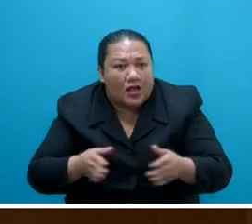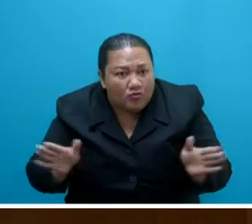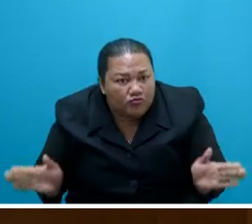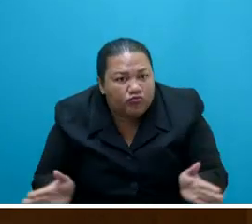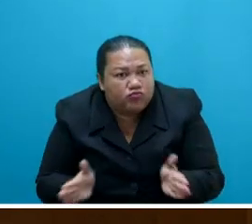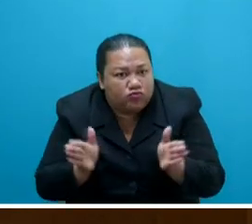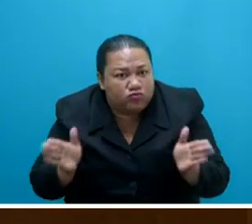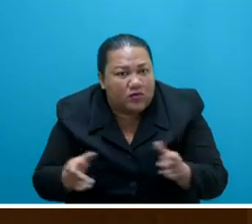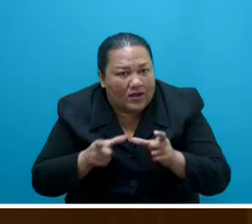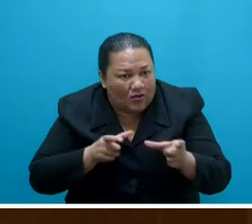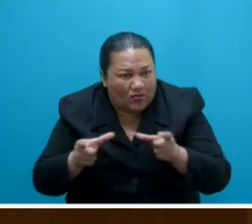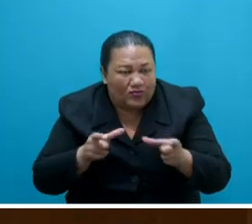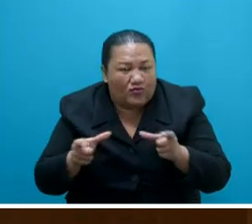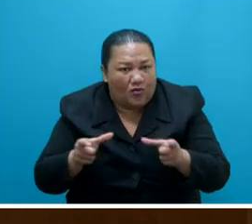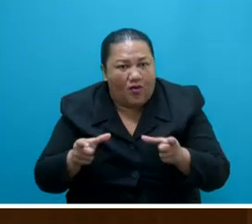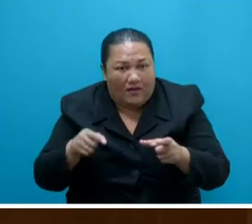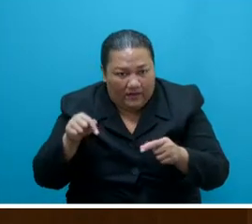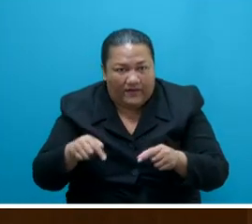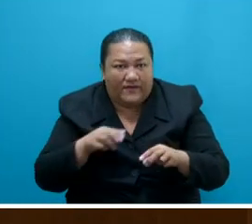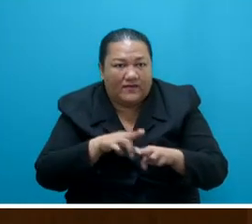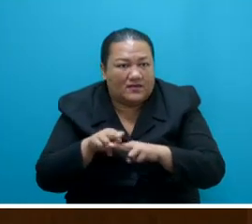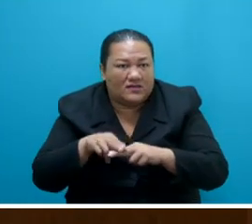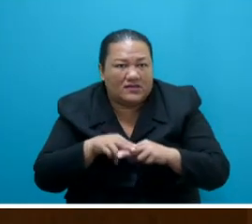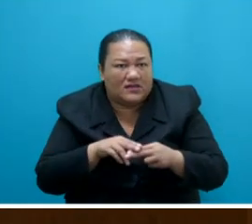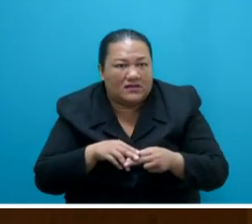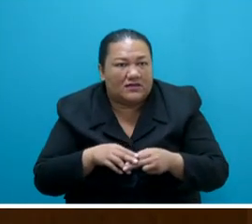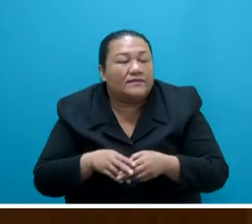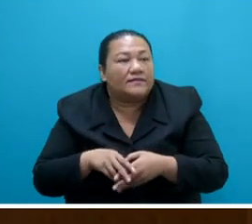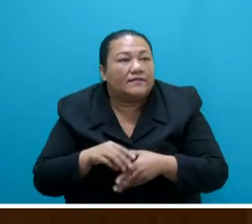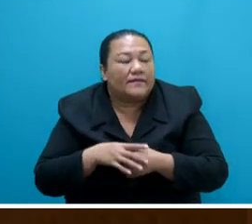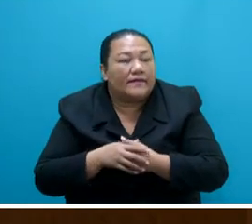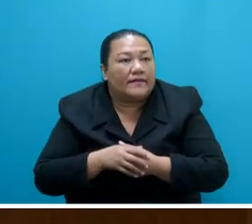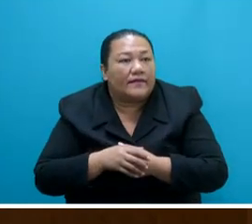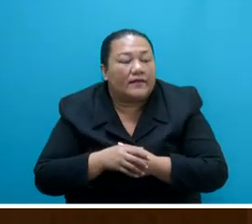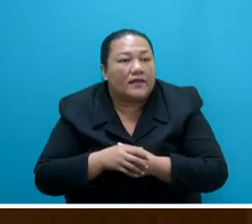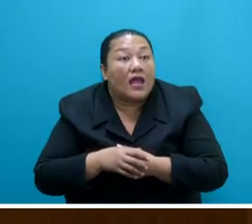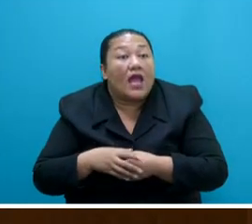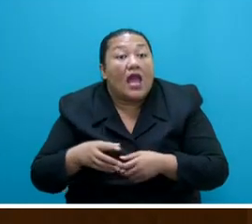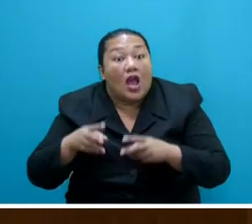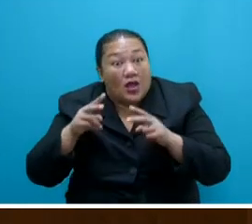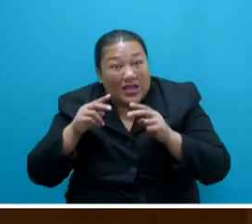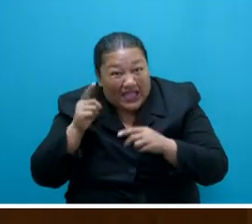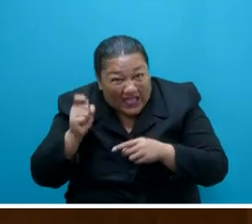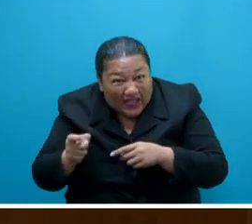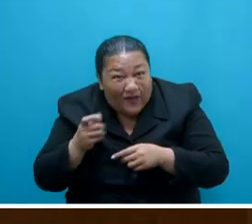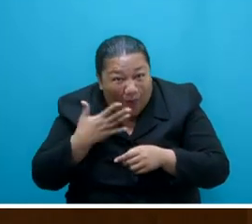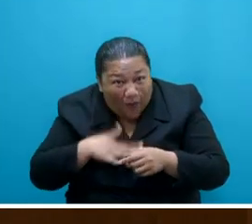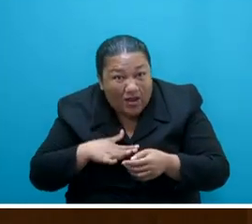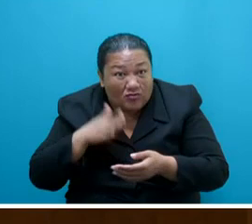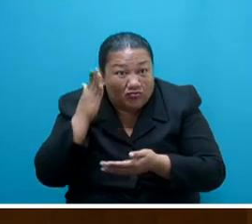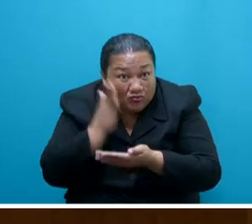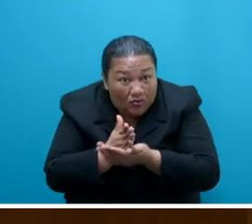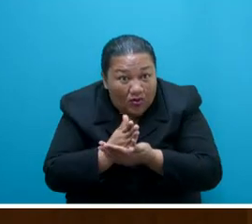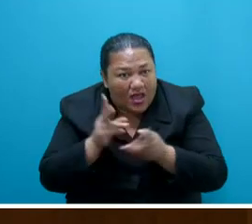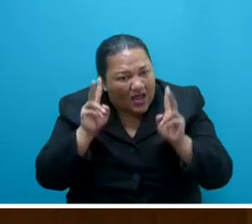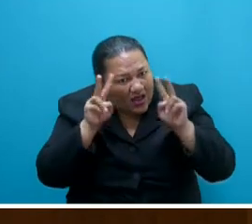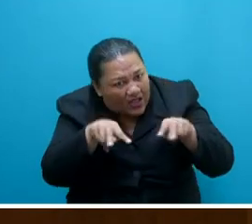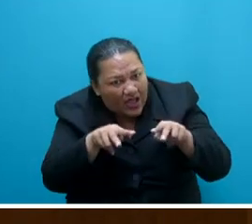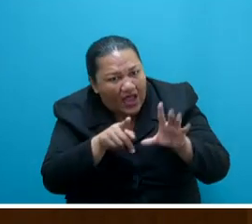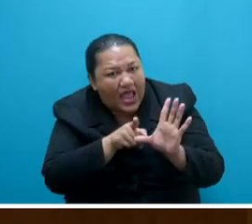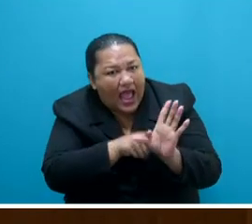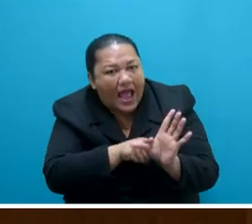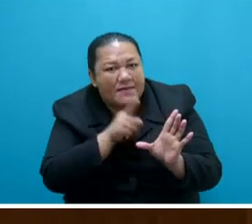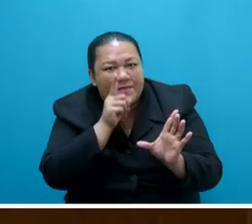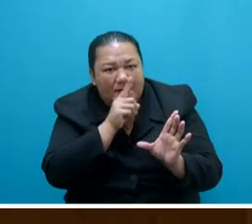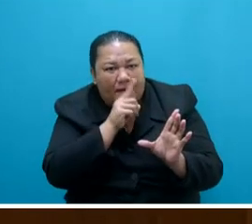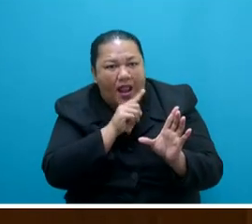If you want to see true patriots, look to the young people putting in the sweat and effort to support my